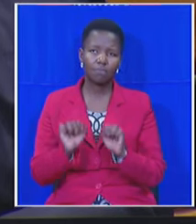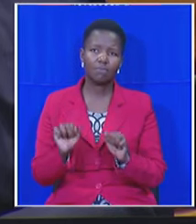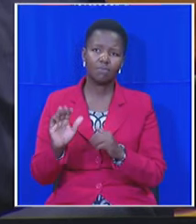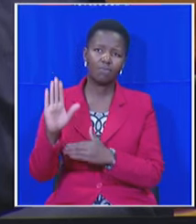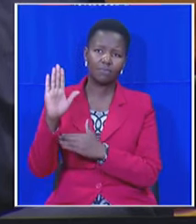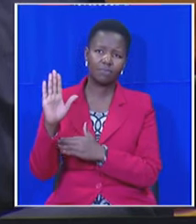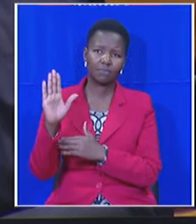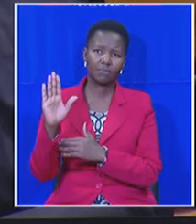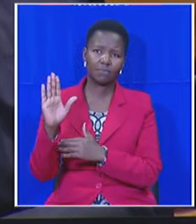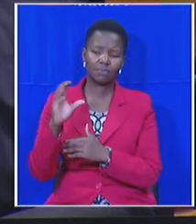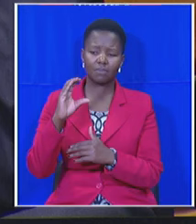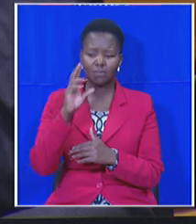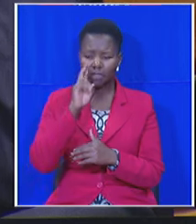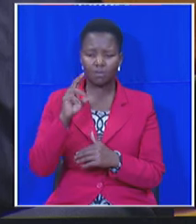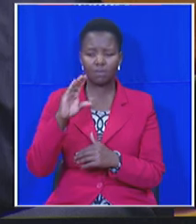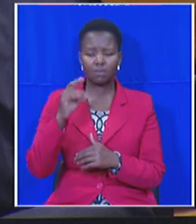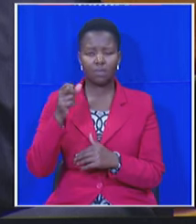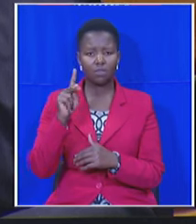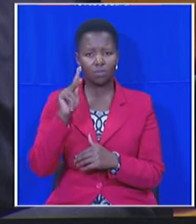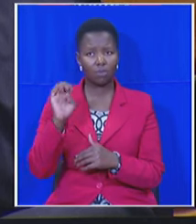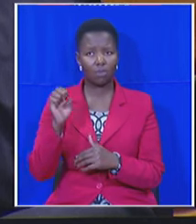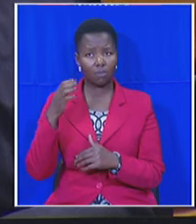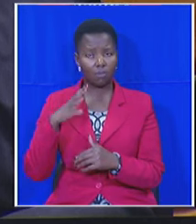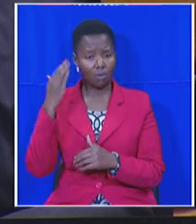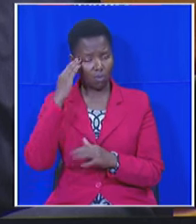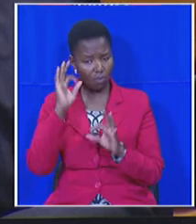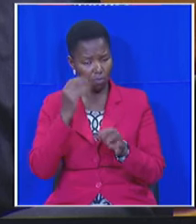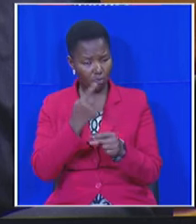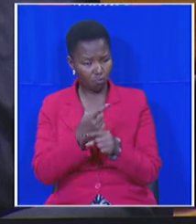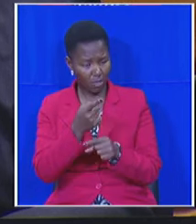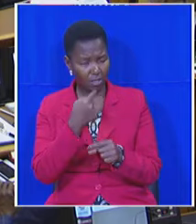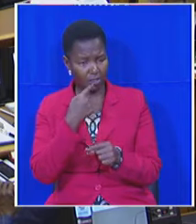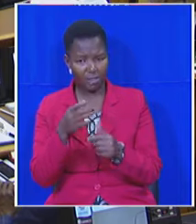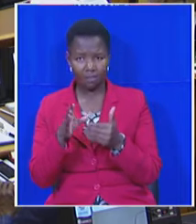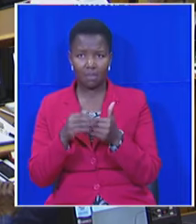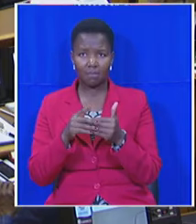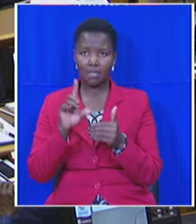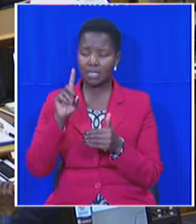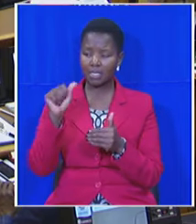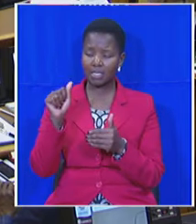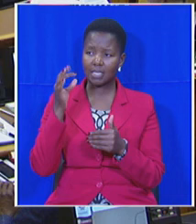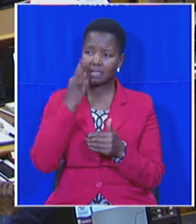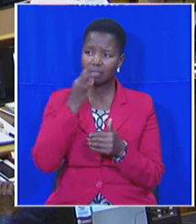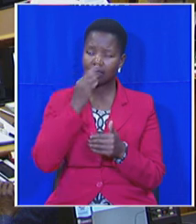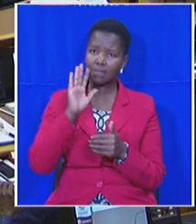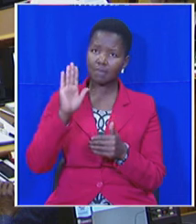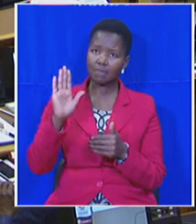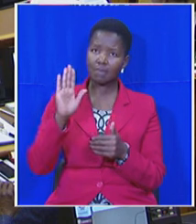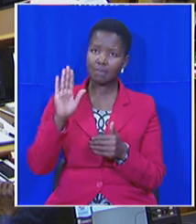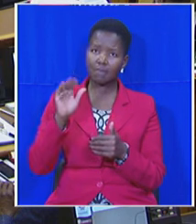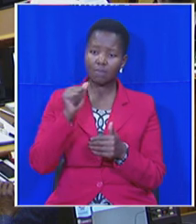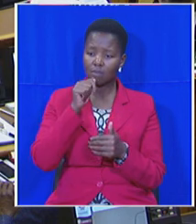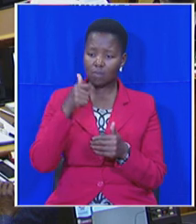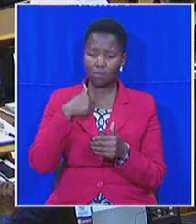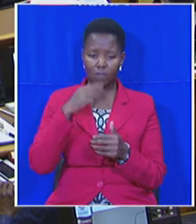Order, honorable Choke. Chairperson, is it parliamentary that a member of the DA says that we are not stealing,